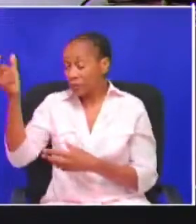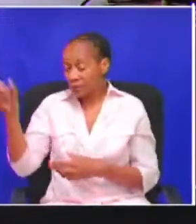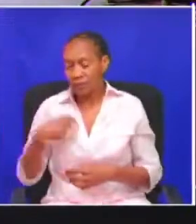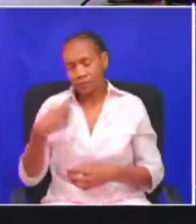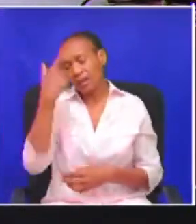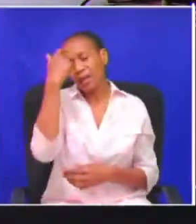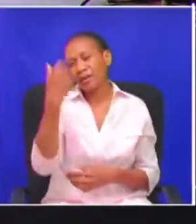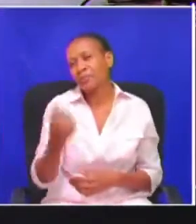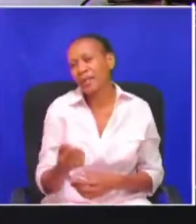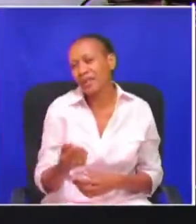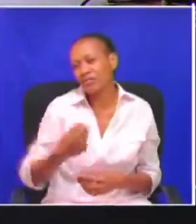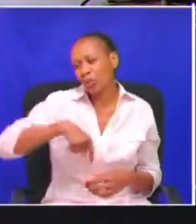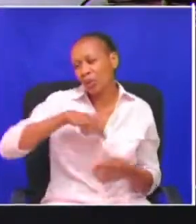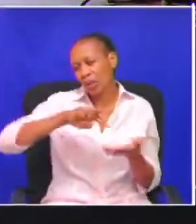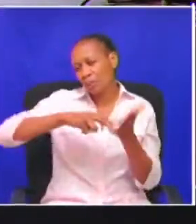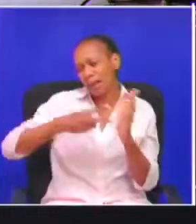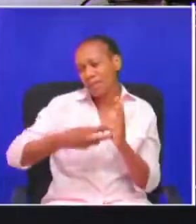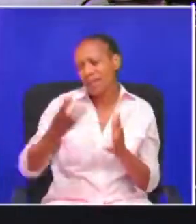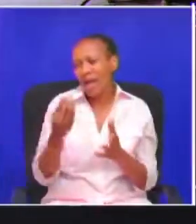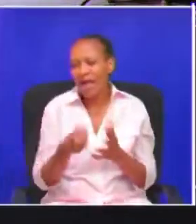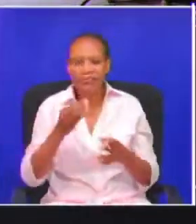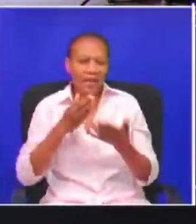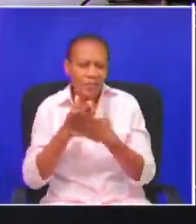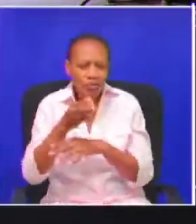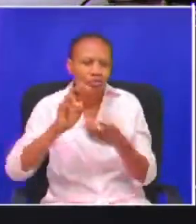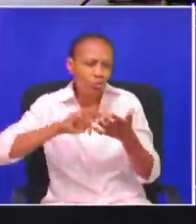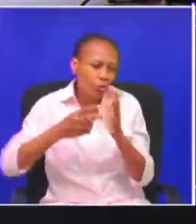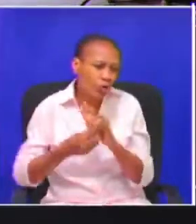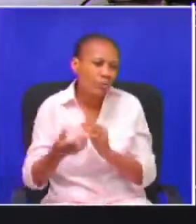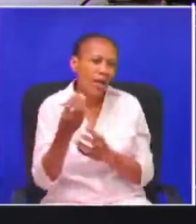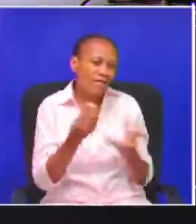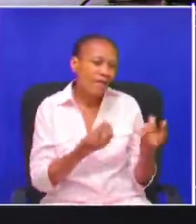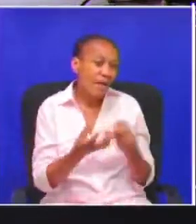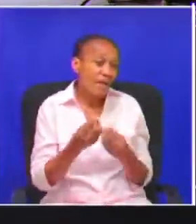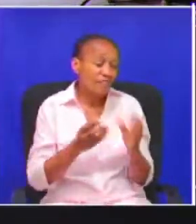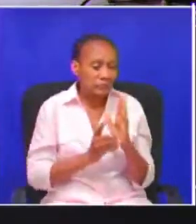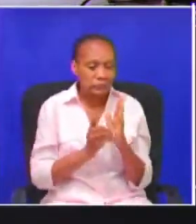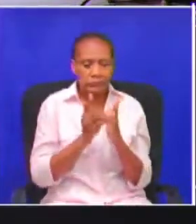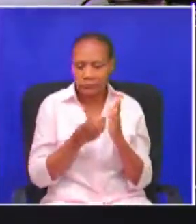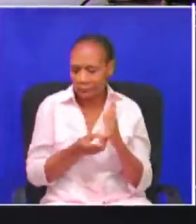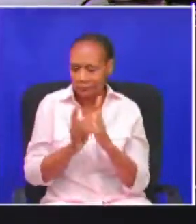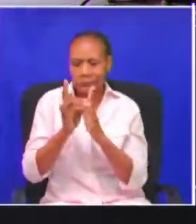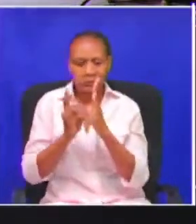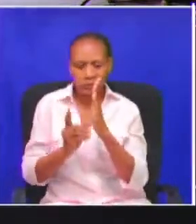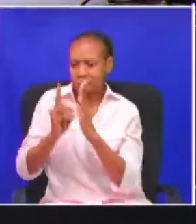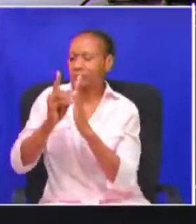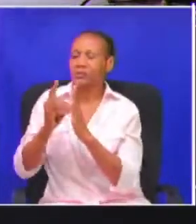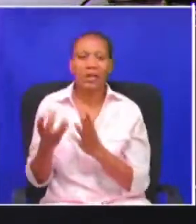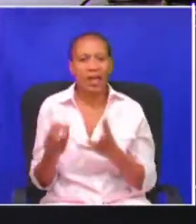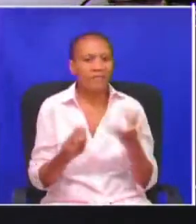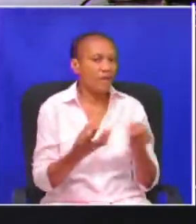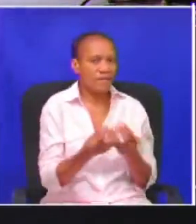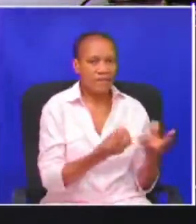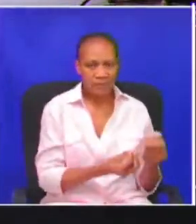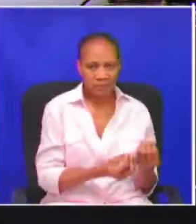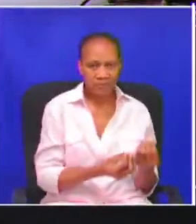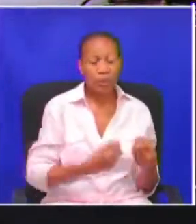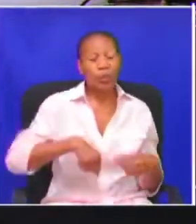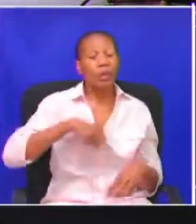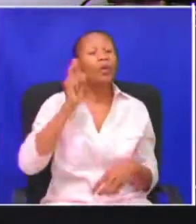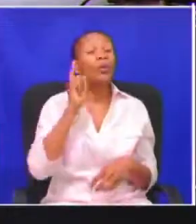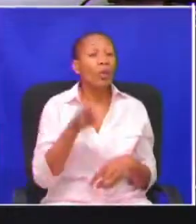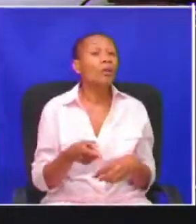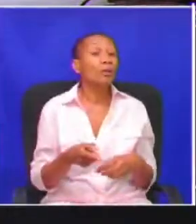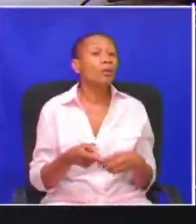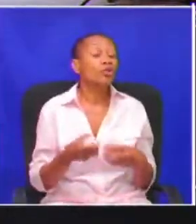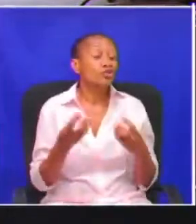with the plans and interventions that are now developing as we are continuing to deal with